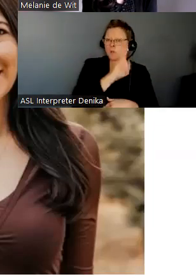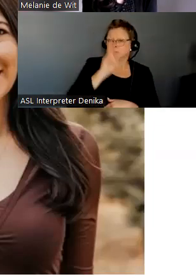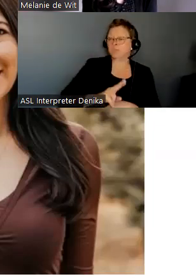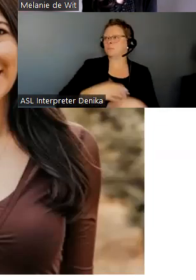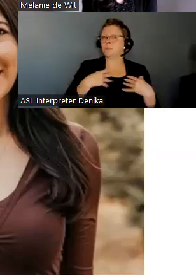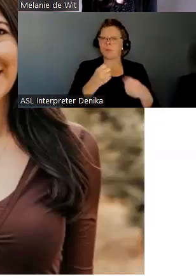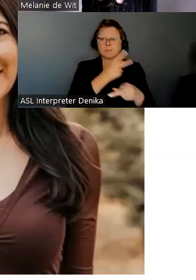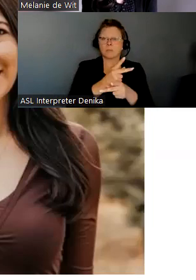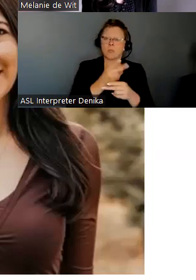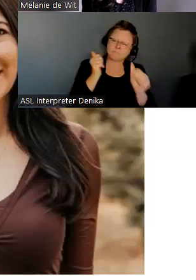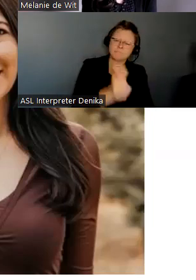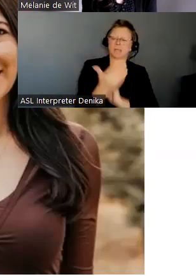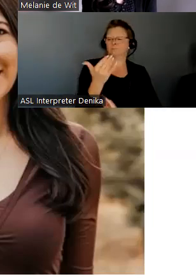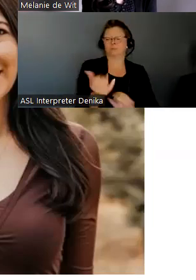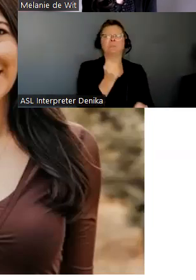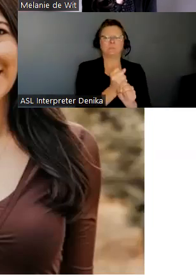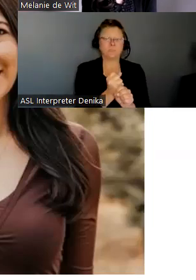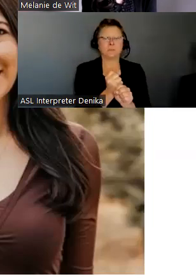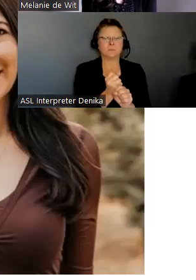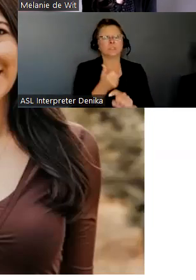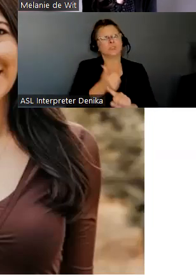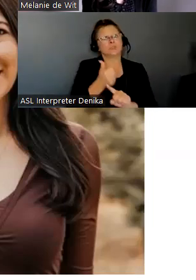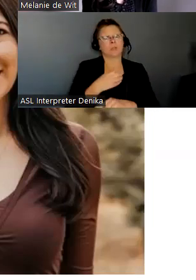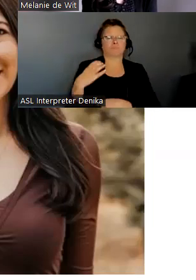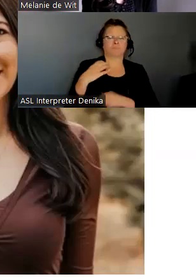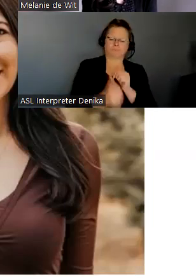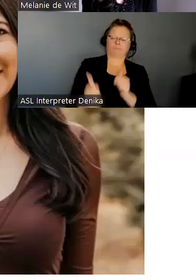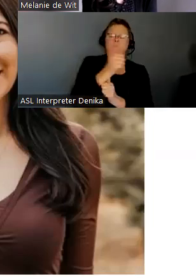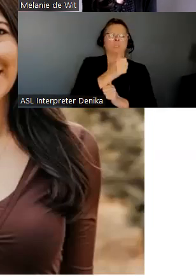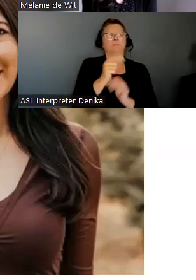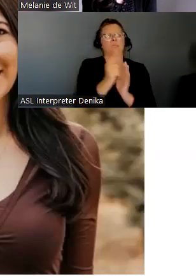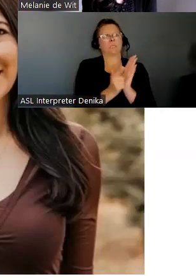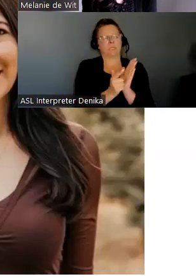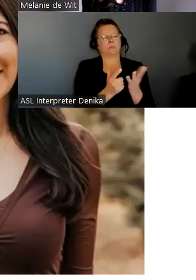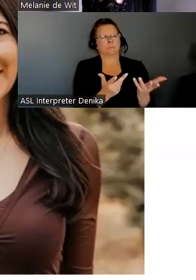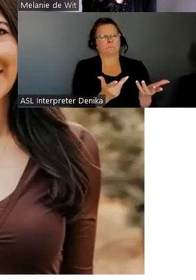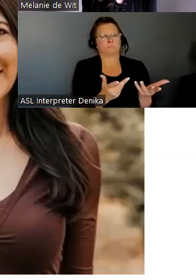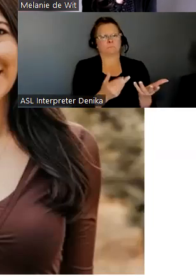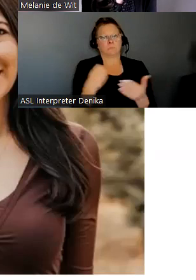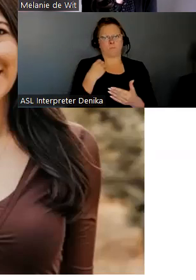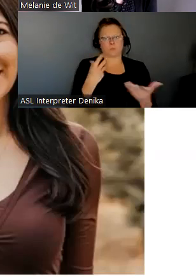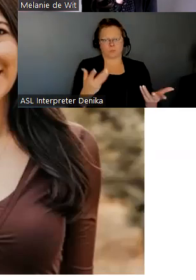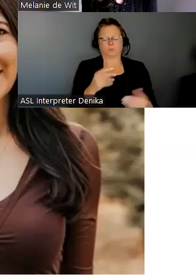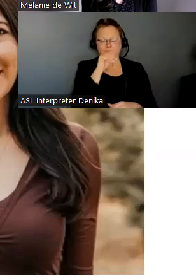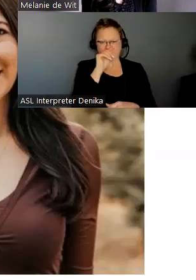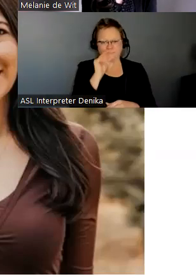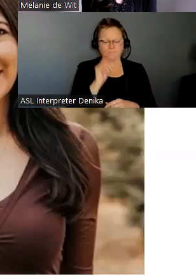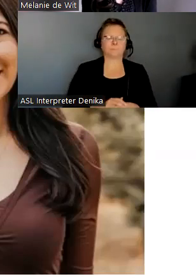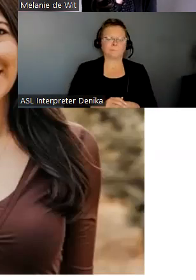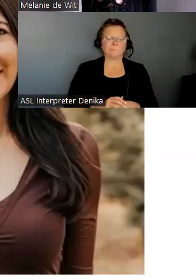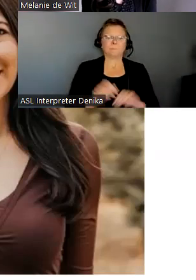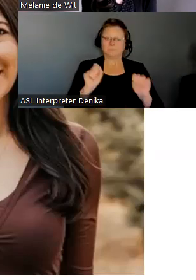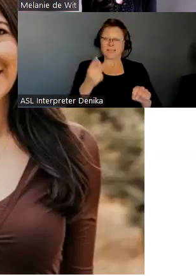years as the Chief Legal Officer at Unity Health Toronto. As you can see here from